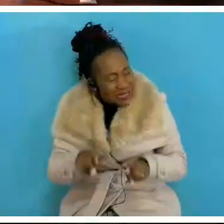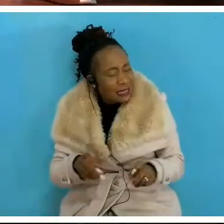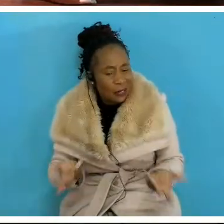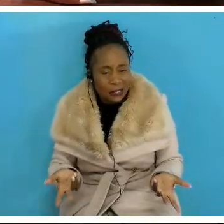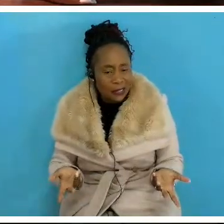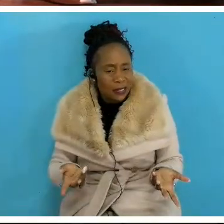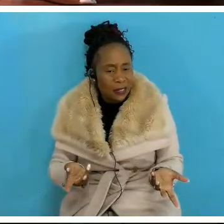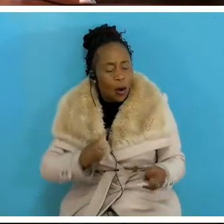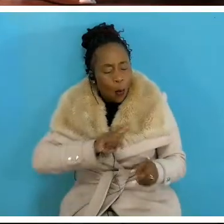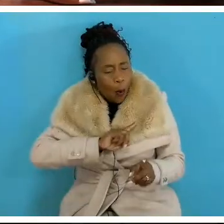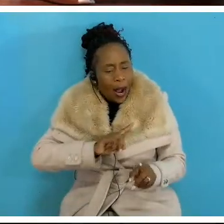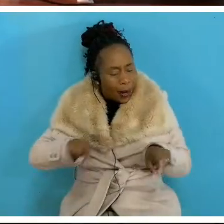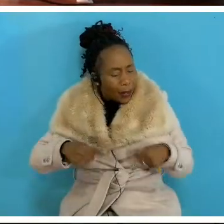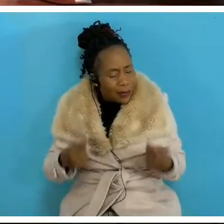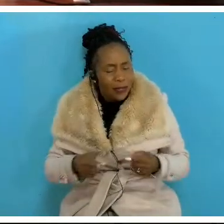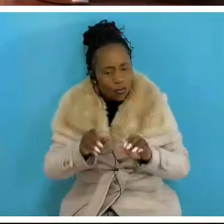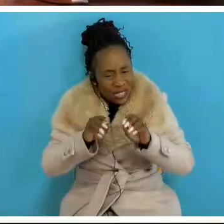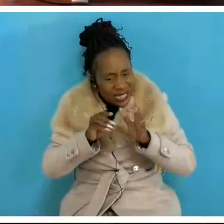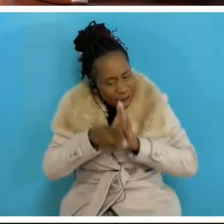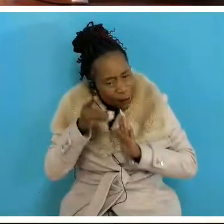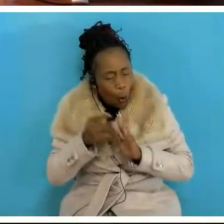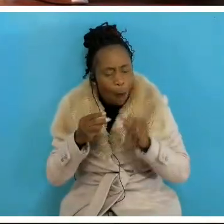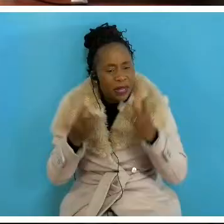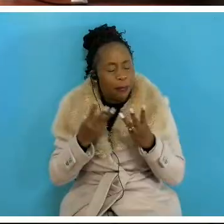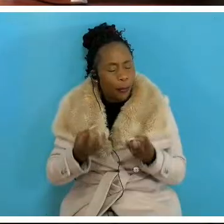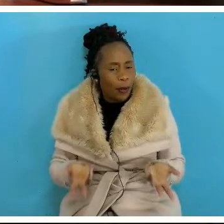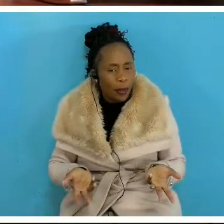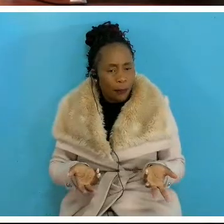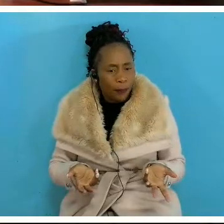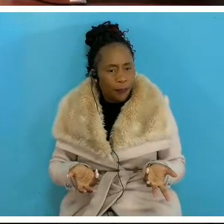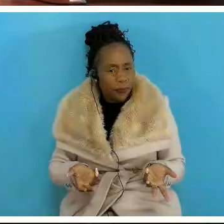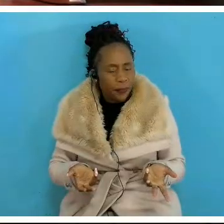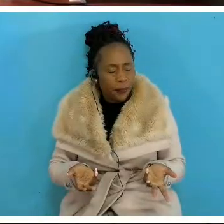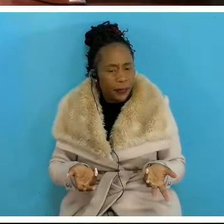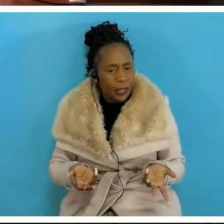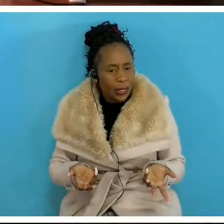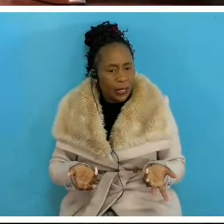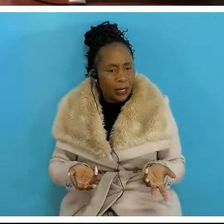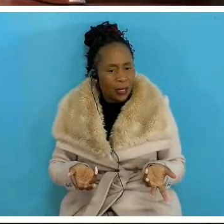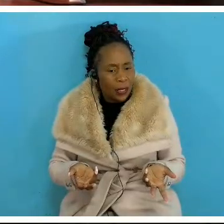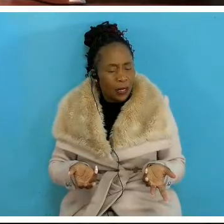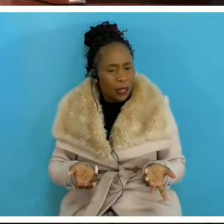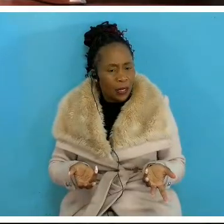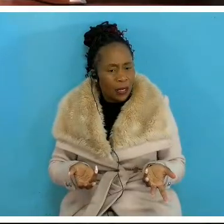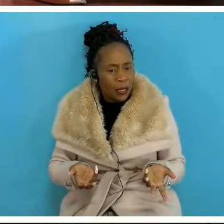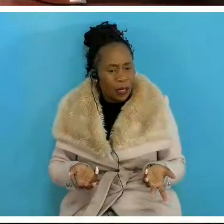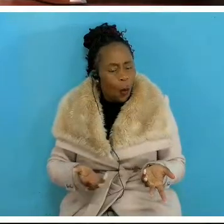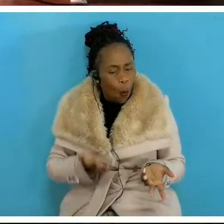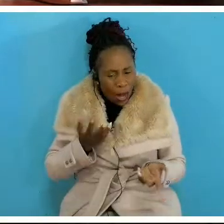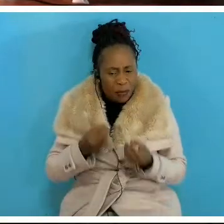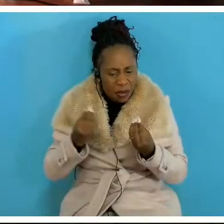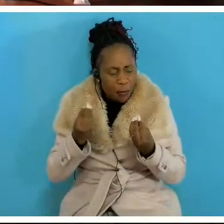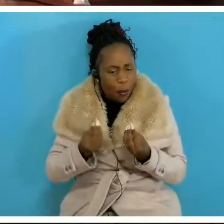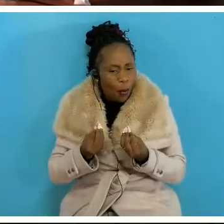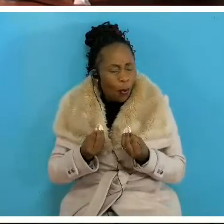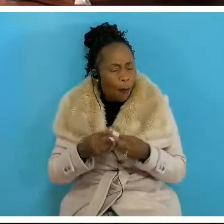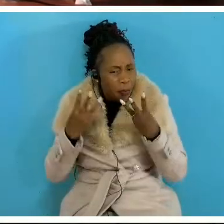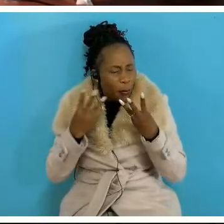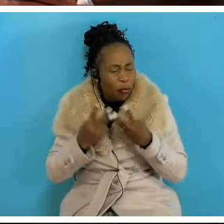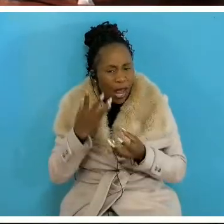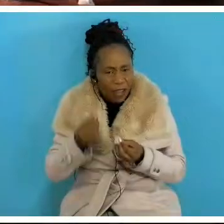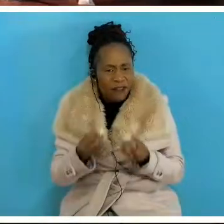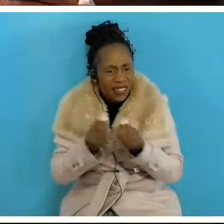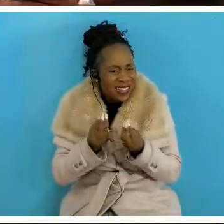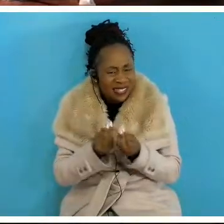you develop people instead? You wait people to come up with some stuff, and then